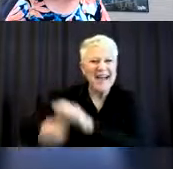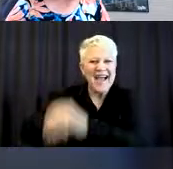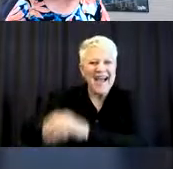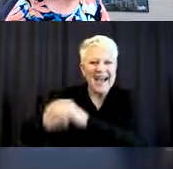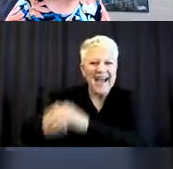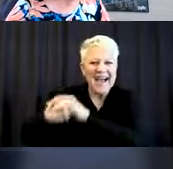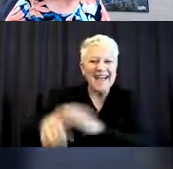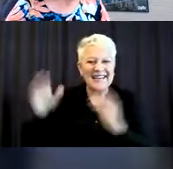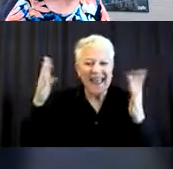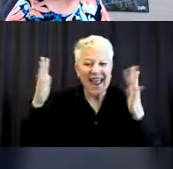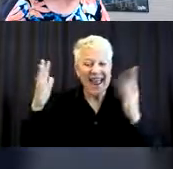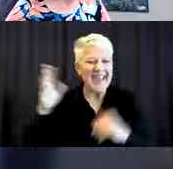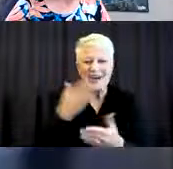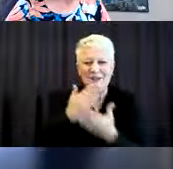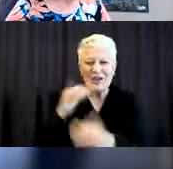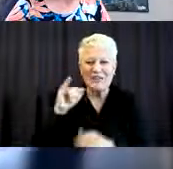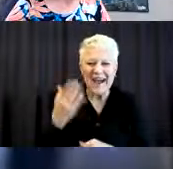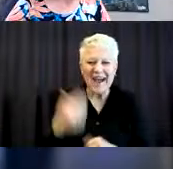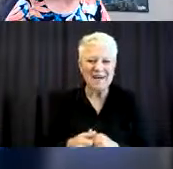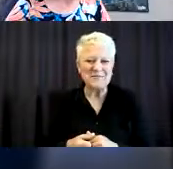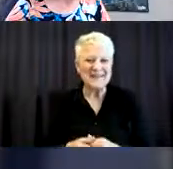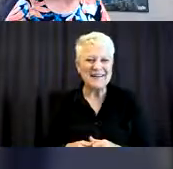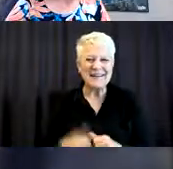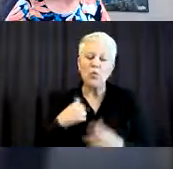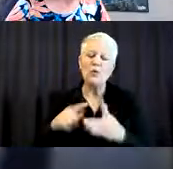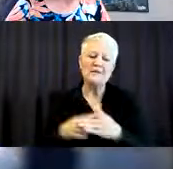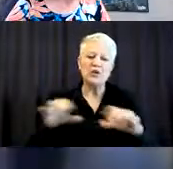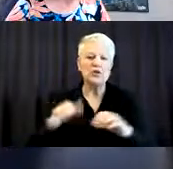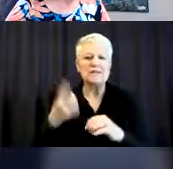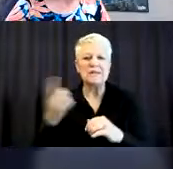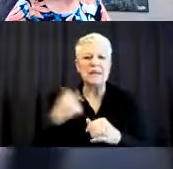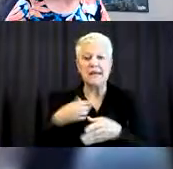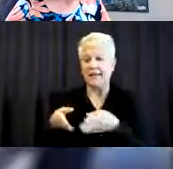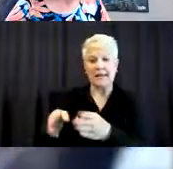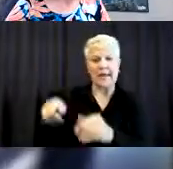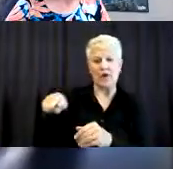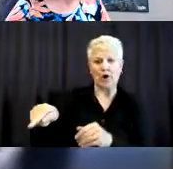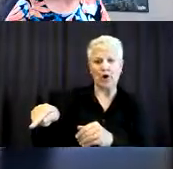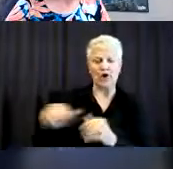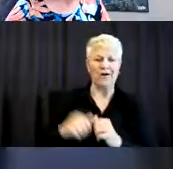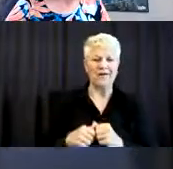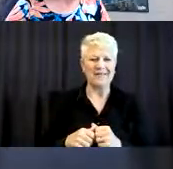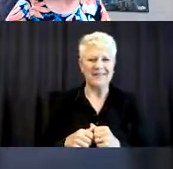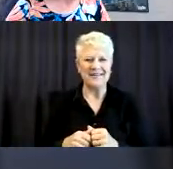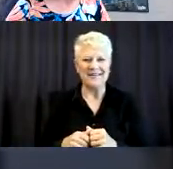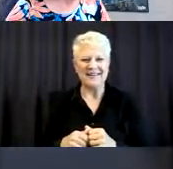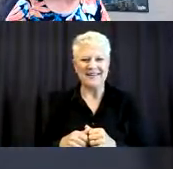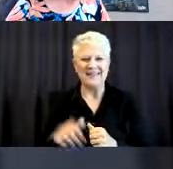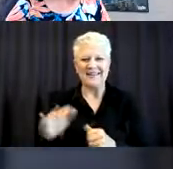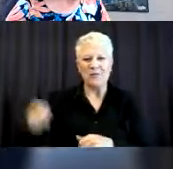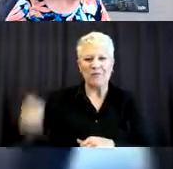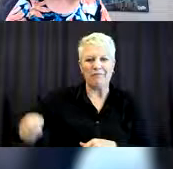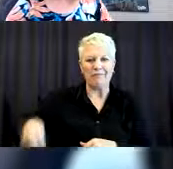Yay! That's another approach where you kind of start doing something and just let her do it. That's what she does right